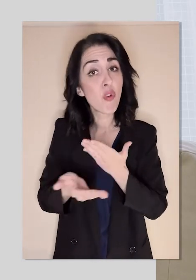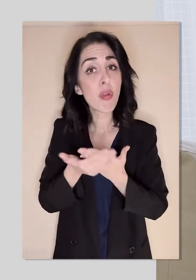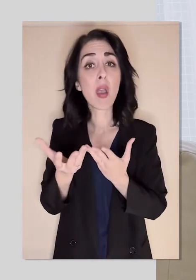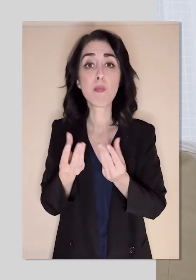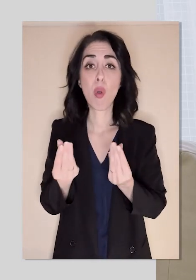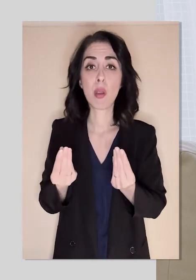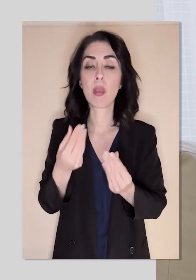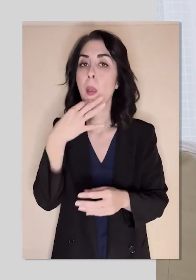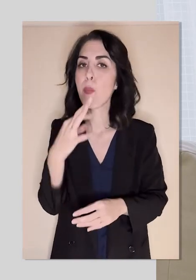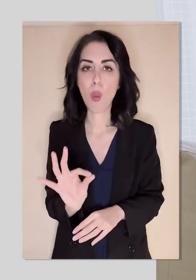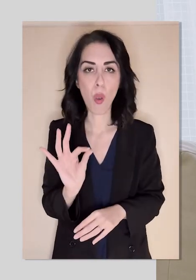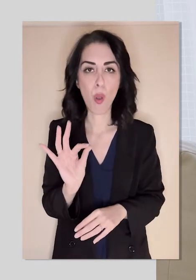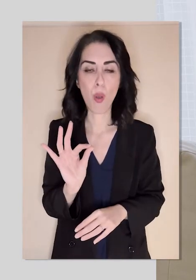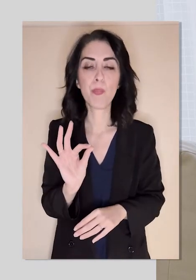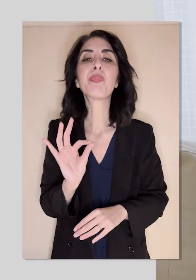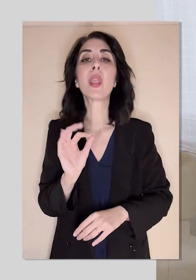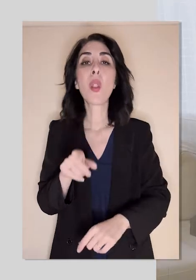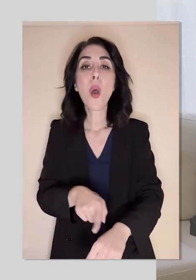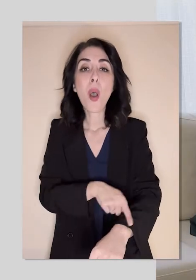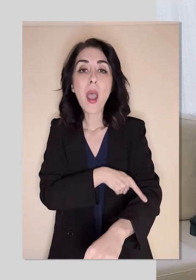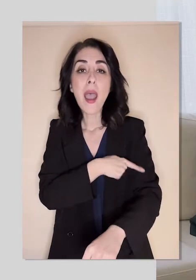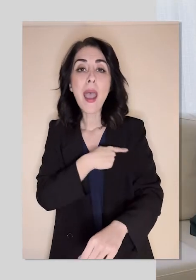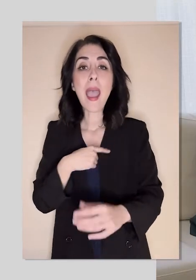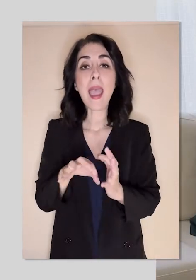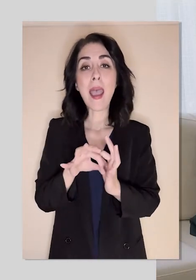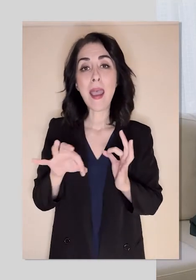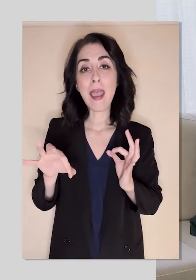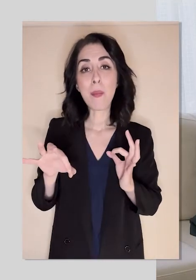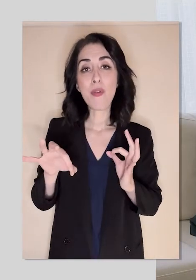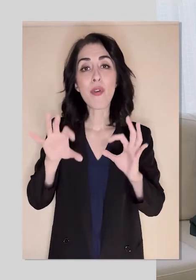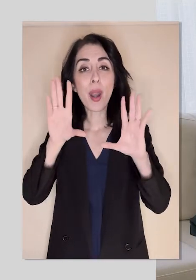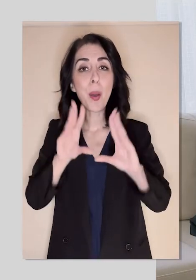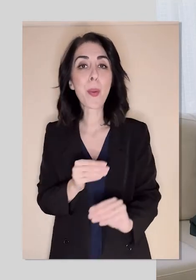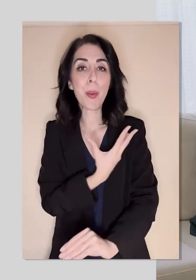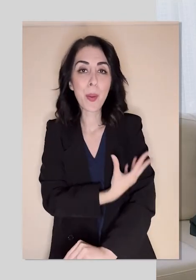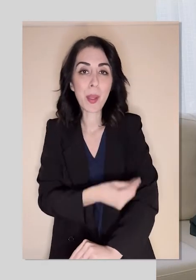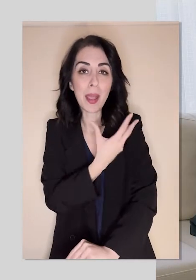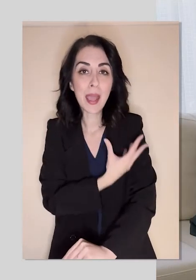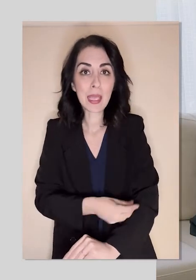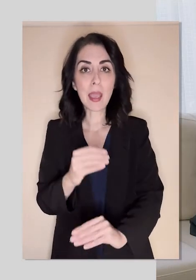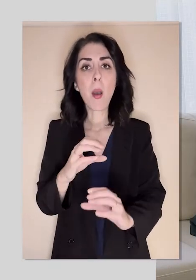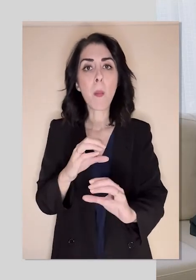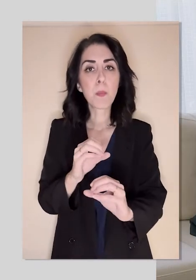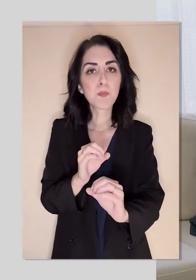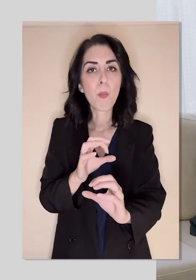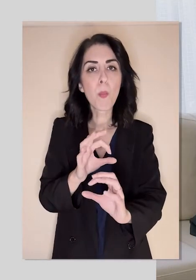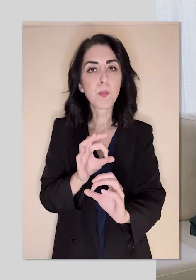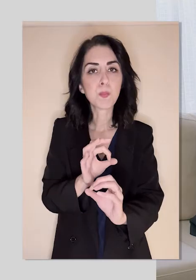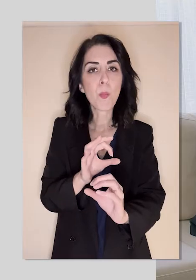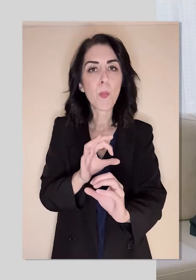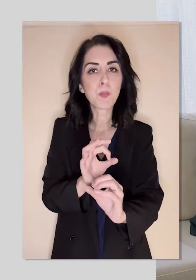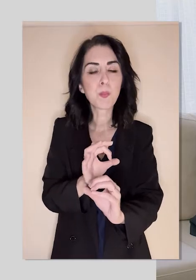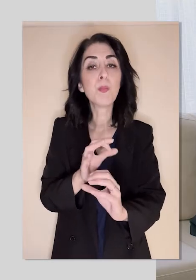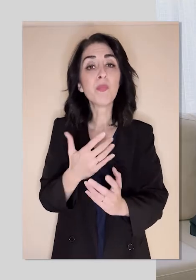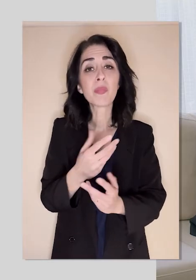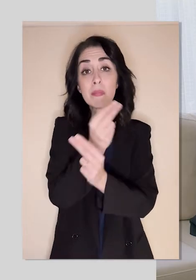does constrict the blood vessels a little bit. So older people or people with high blood pressure or